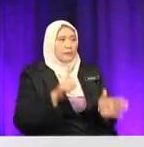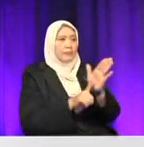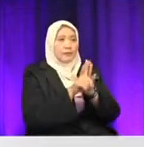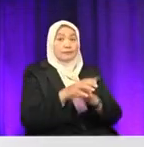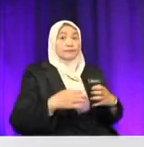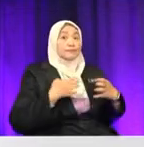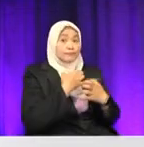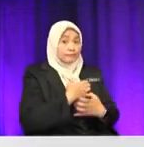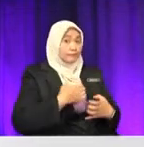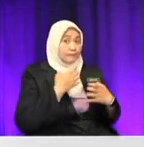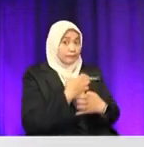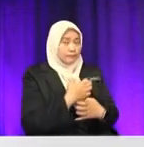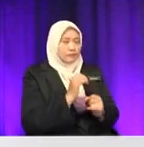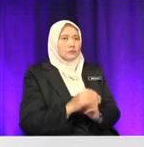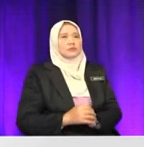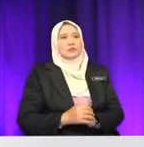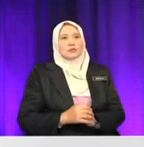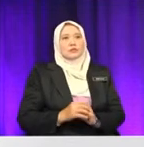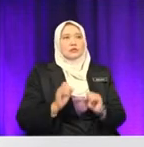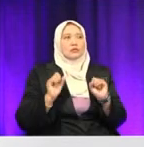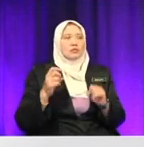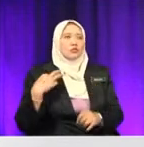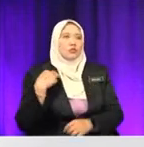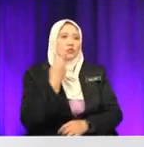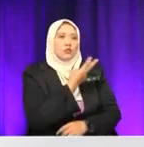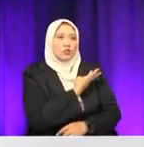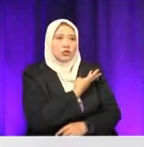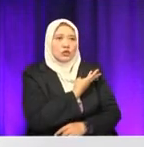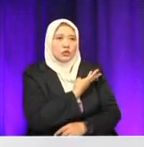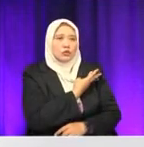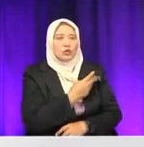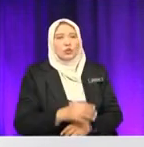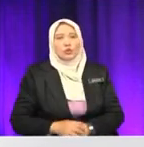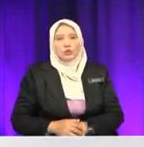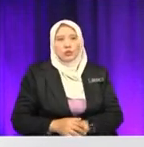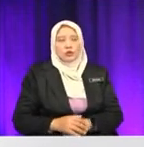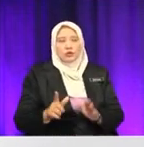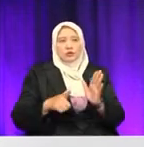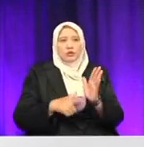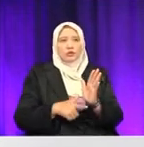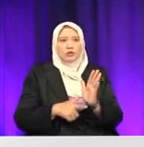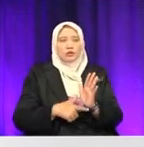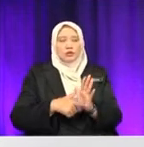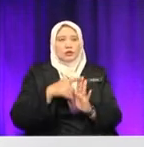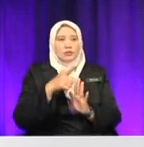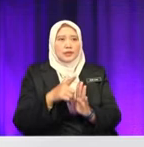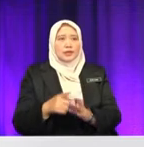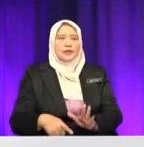we lack communication and we have more negative feedbacks. What say you, Hasif?